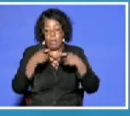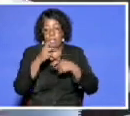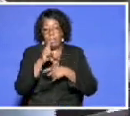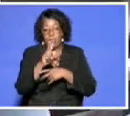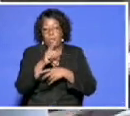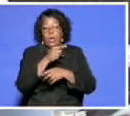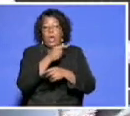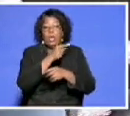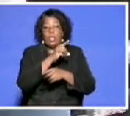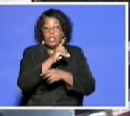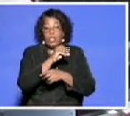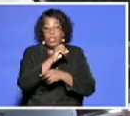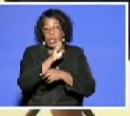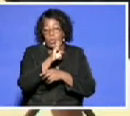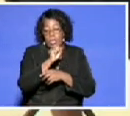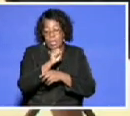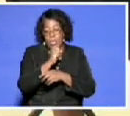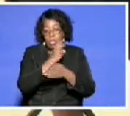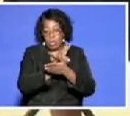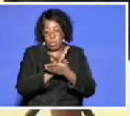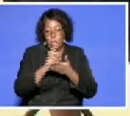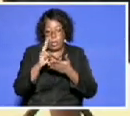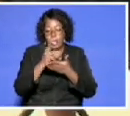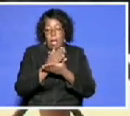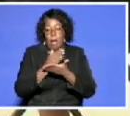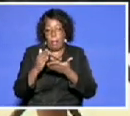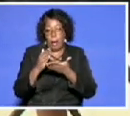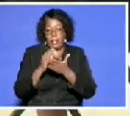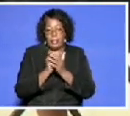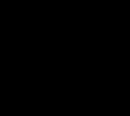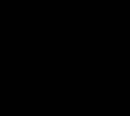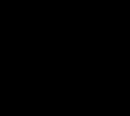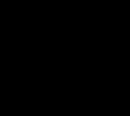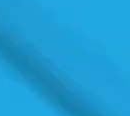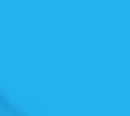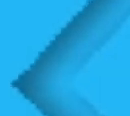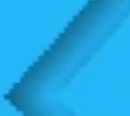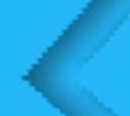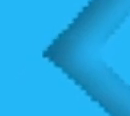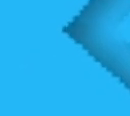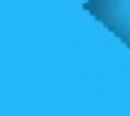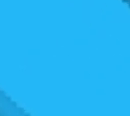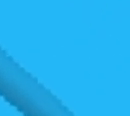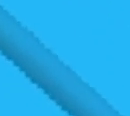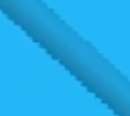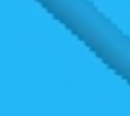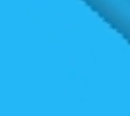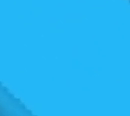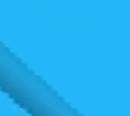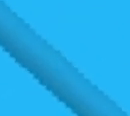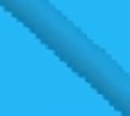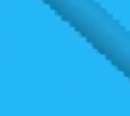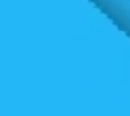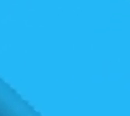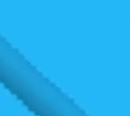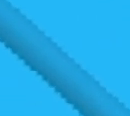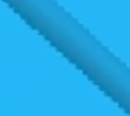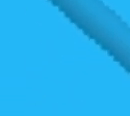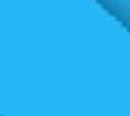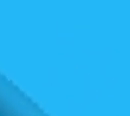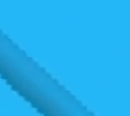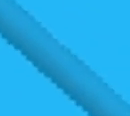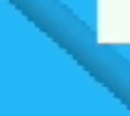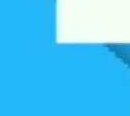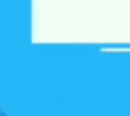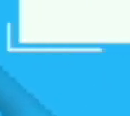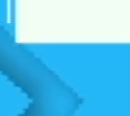apart. Cleopatra Murphy, ZNS Network News. If you missed anything, we've got you covered. Subscribe